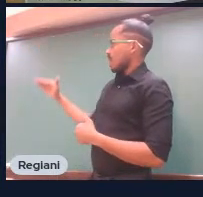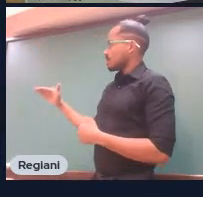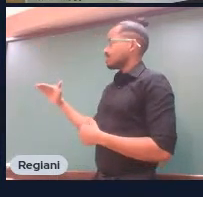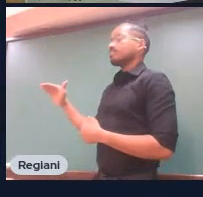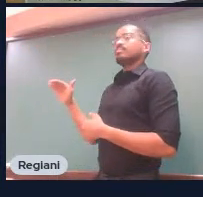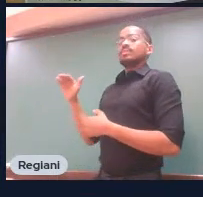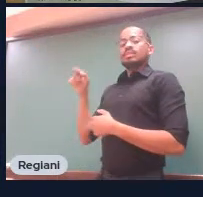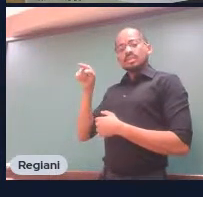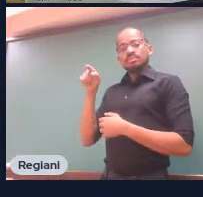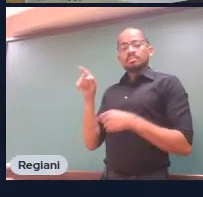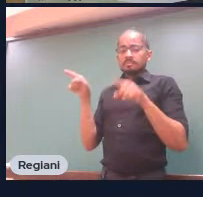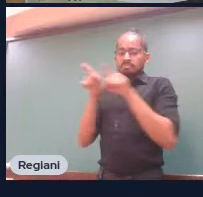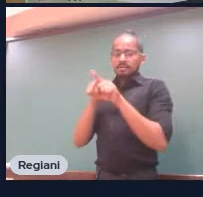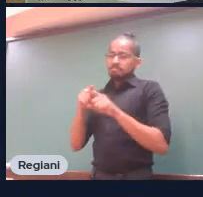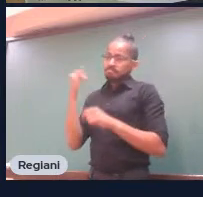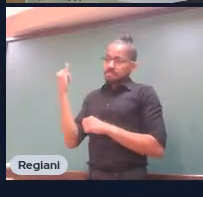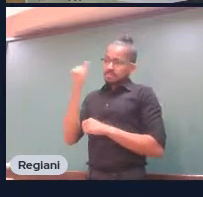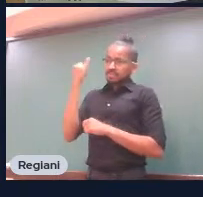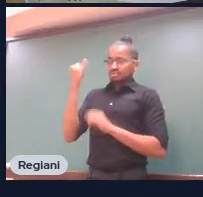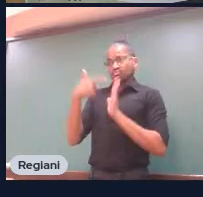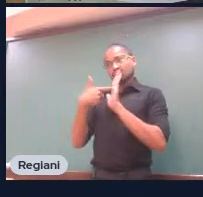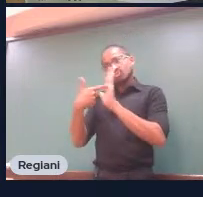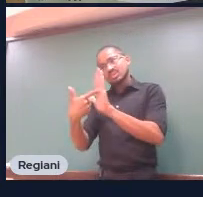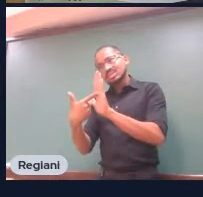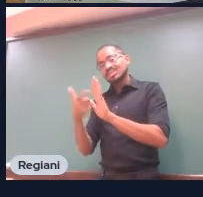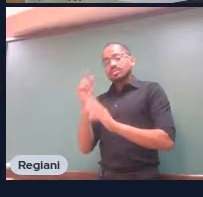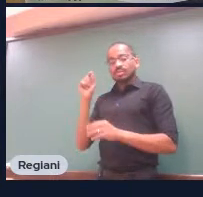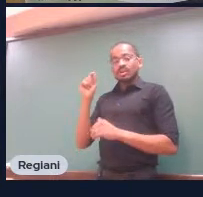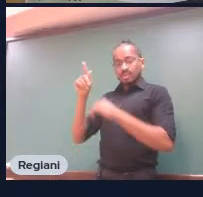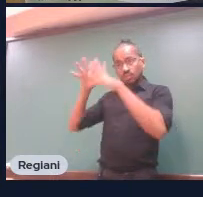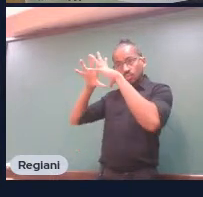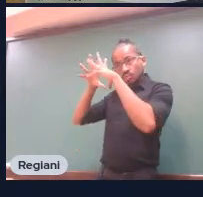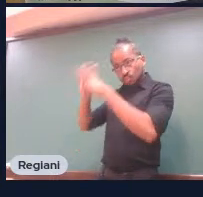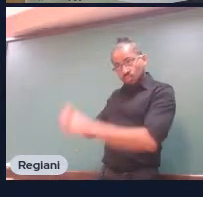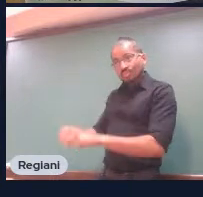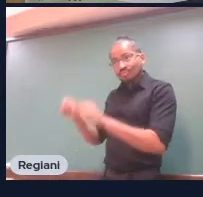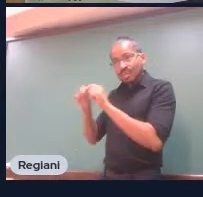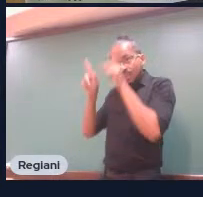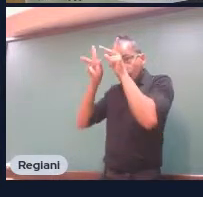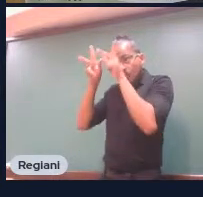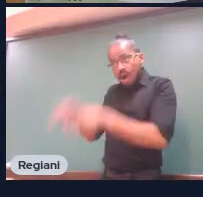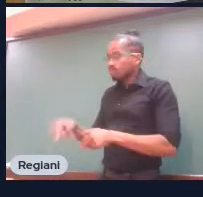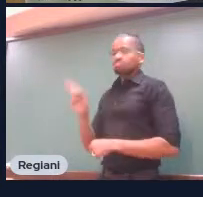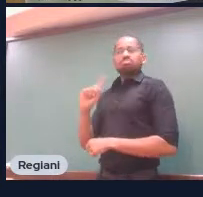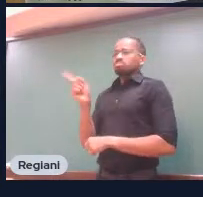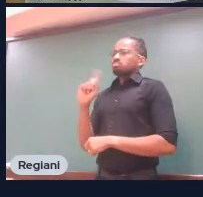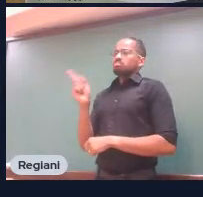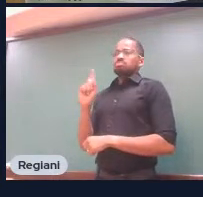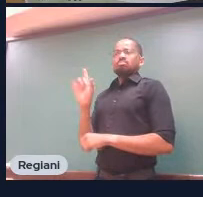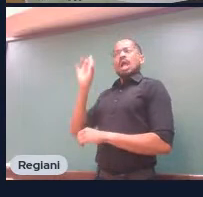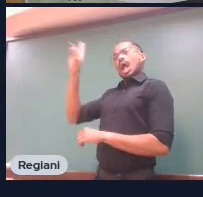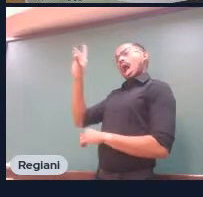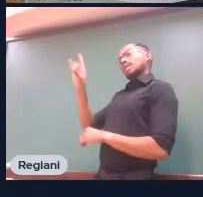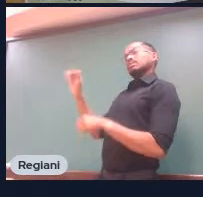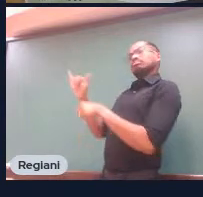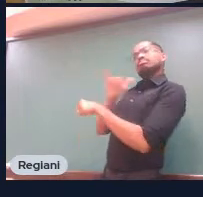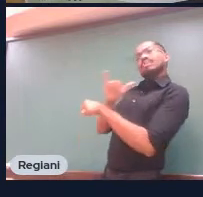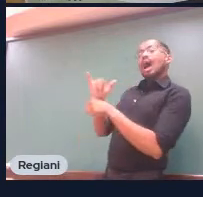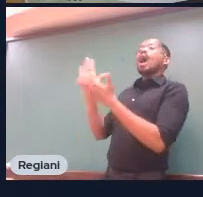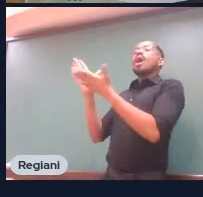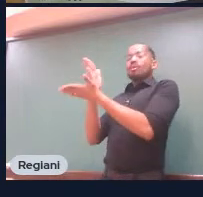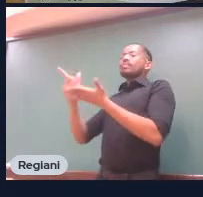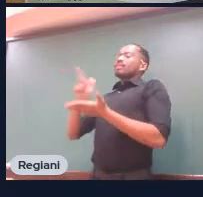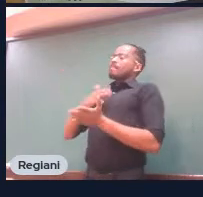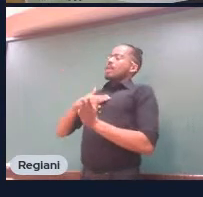also translate to Portuguese is that not everyone is doing it in the same way. Some associations have a journal, others don't.